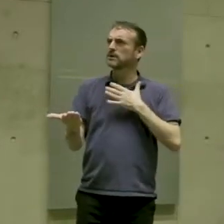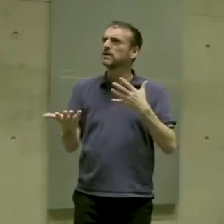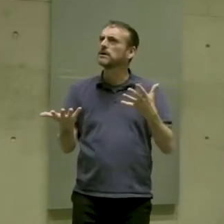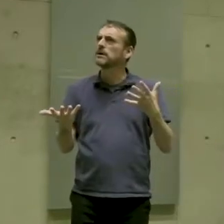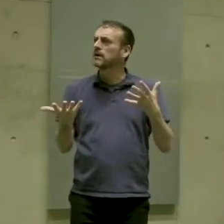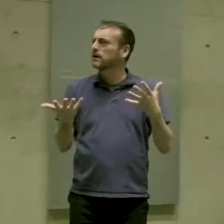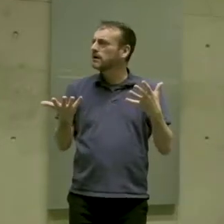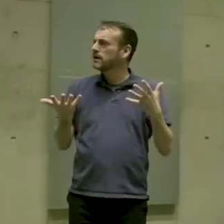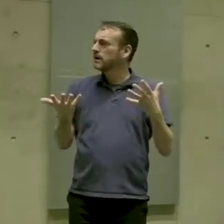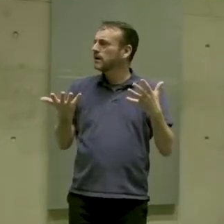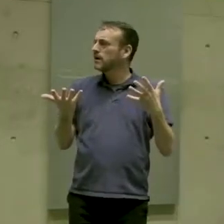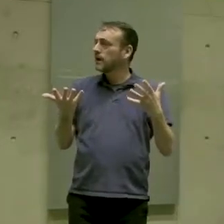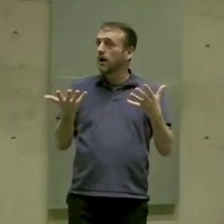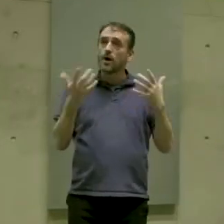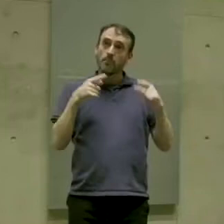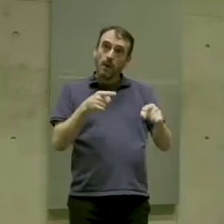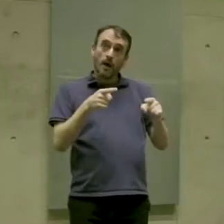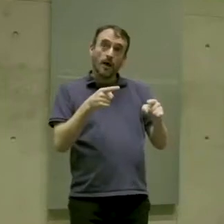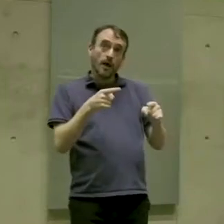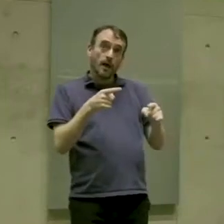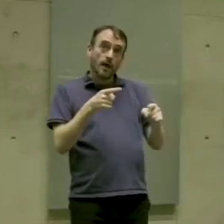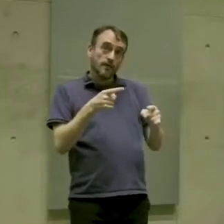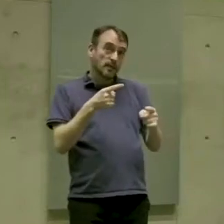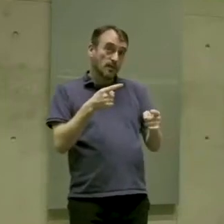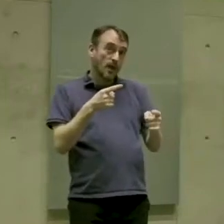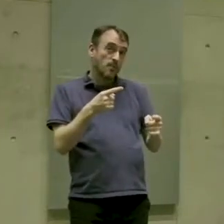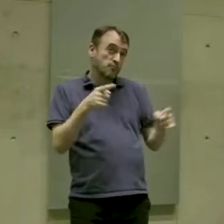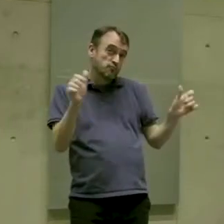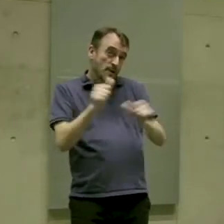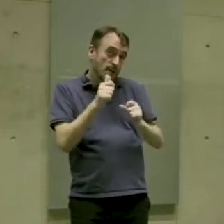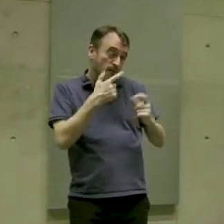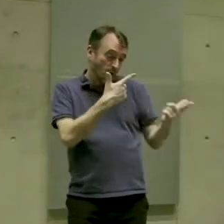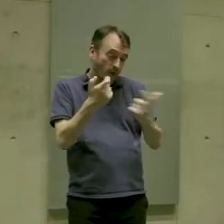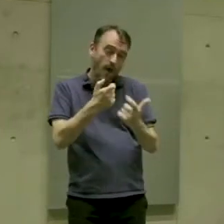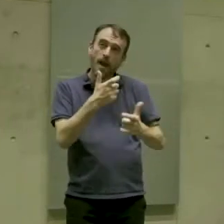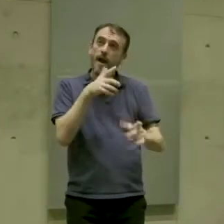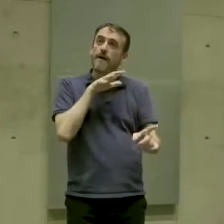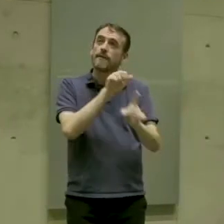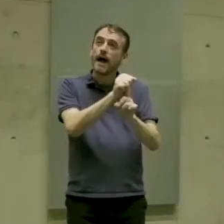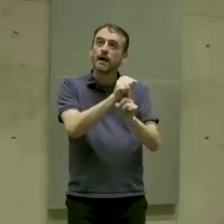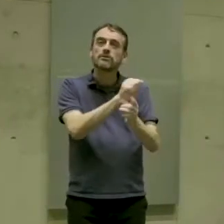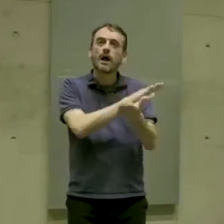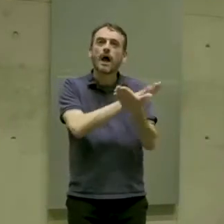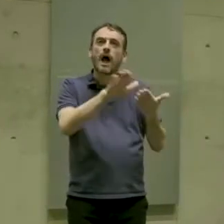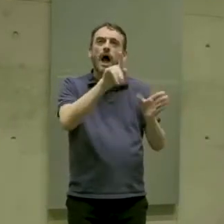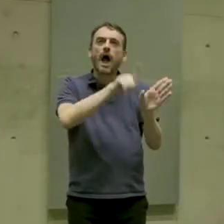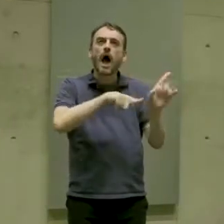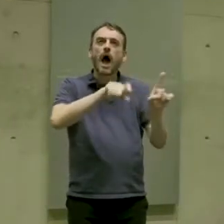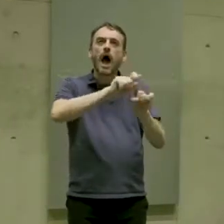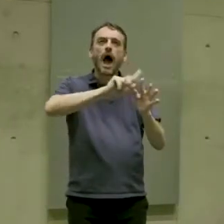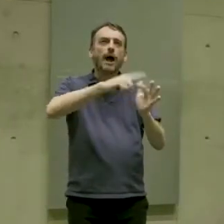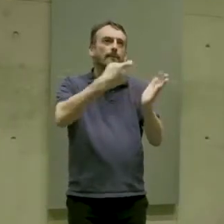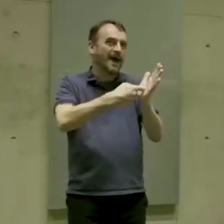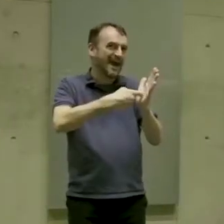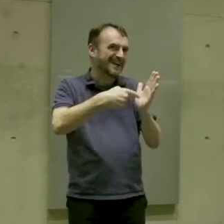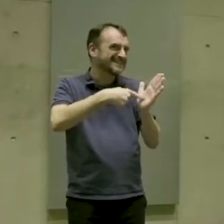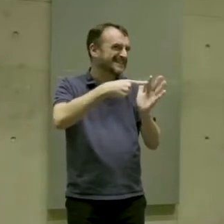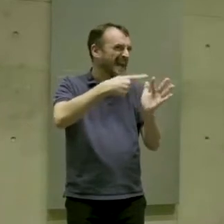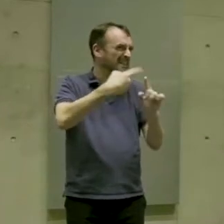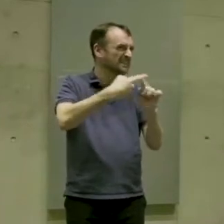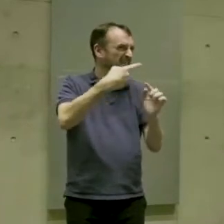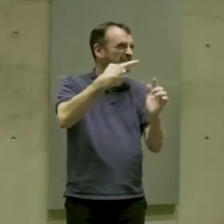me that hypertext fiction, of which anything made in Twine undoubtedly is, because it's about going from one passage to another through a series of